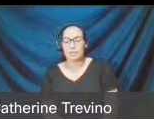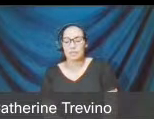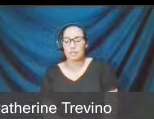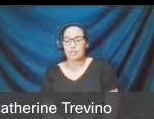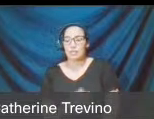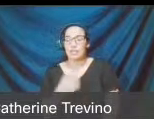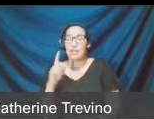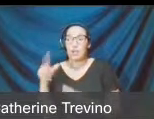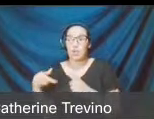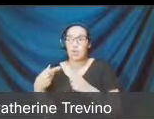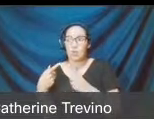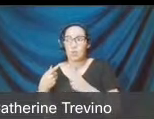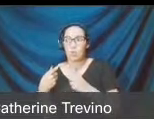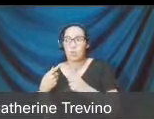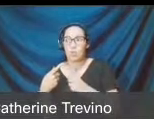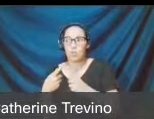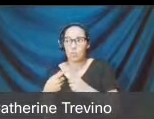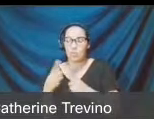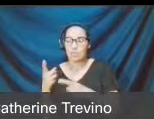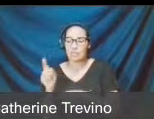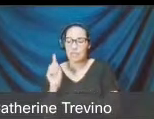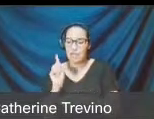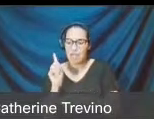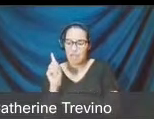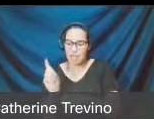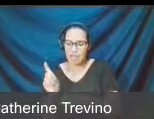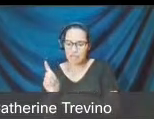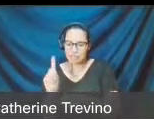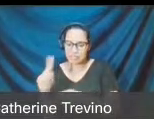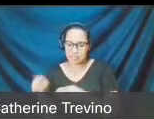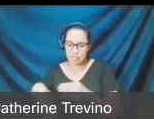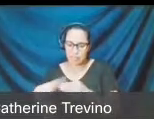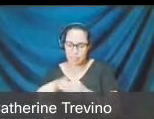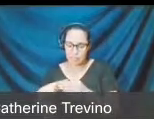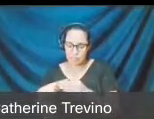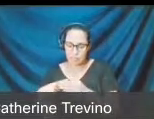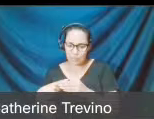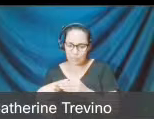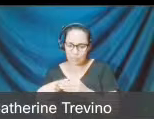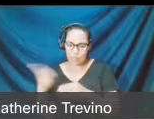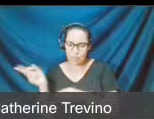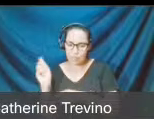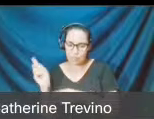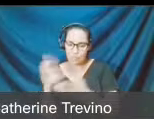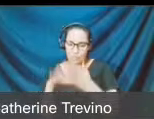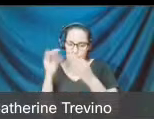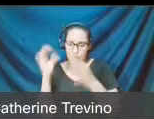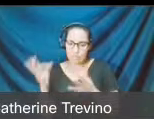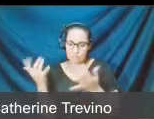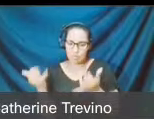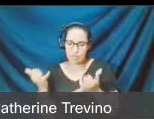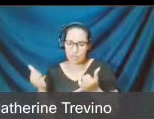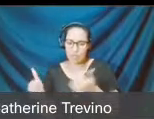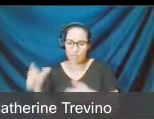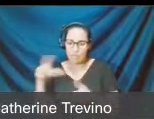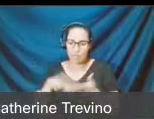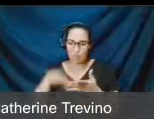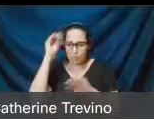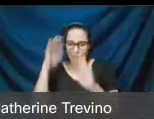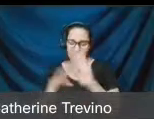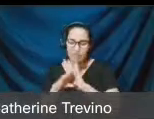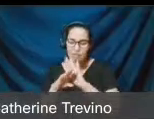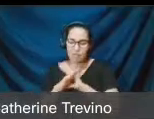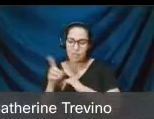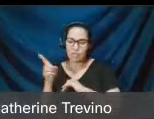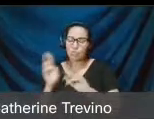When Mrs. Aragain asked the question, Ms. Peterson, about the where students are at now, and you responded that there's